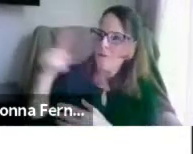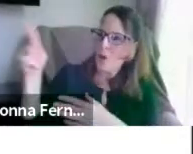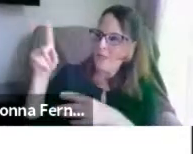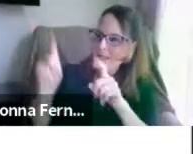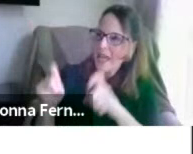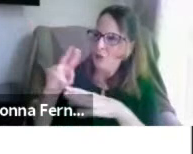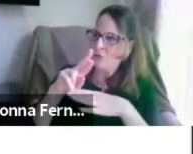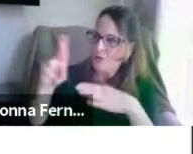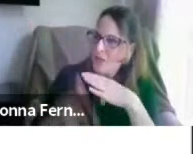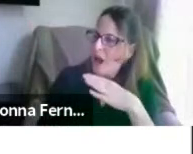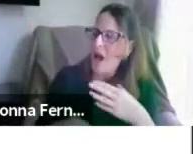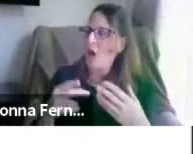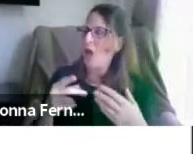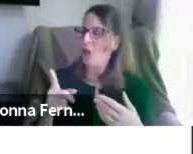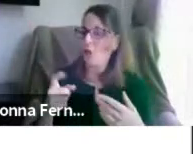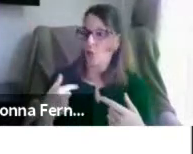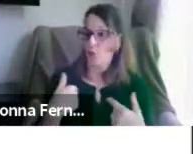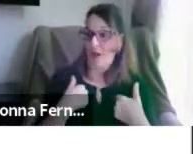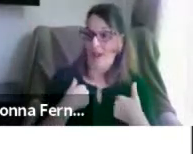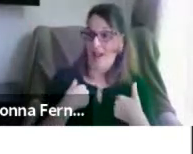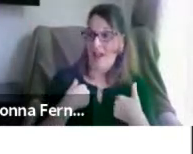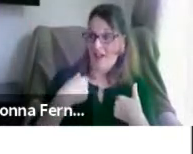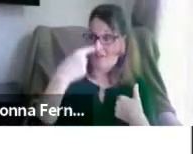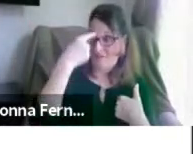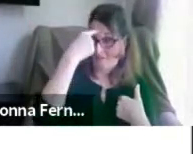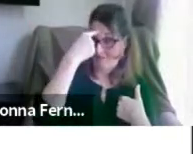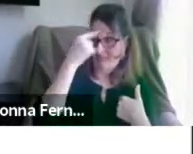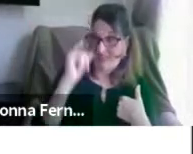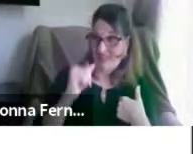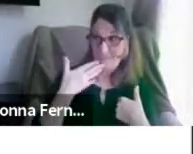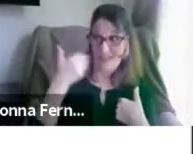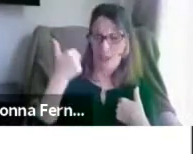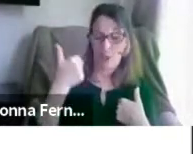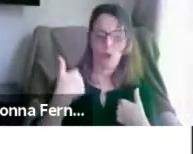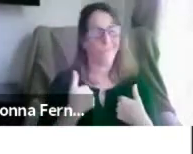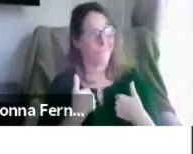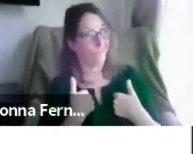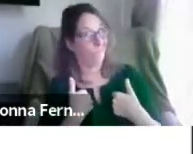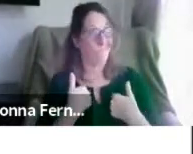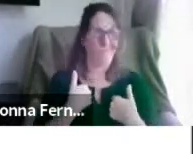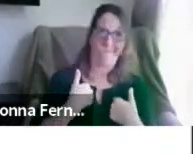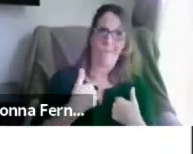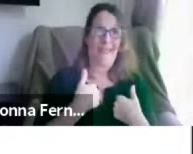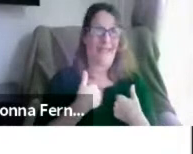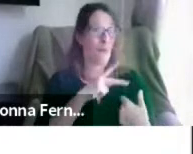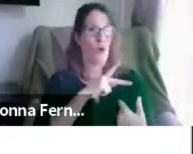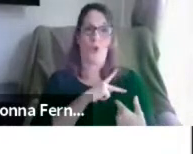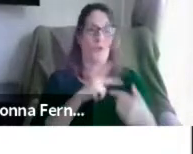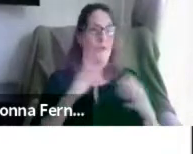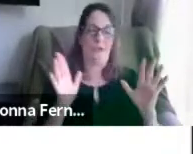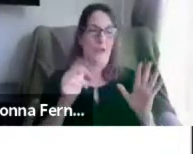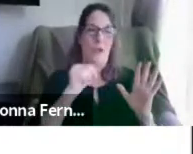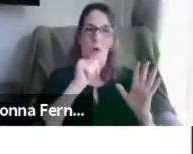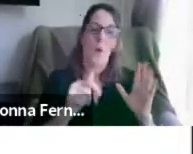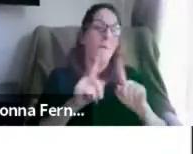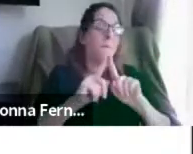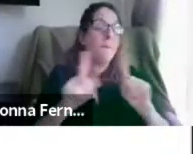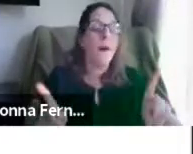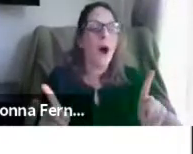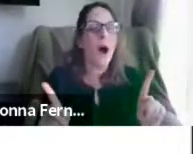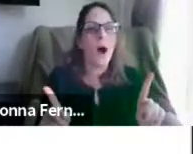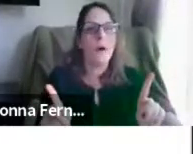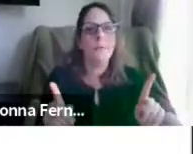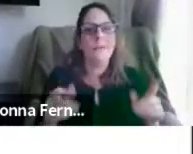Do I necessarily personally think that this is a better way? No, but again, it's still an